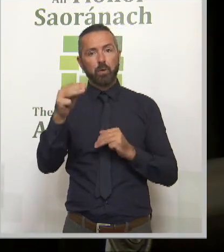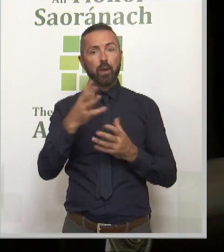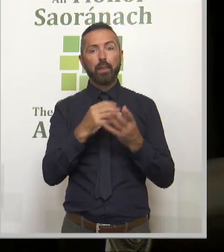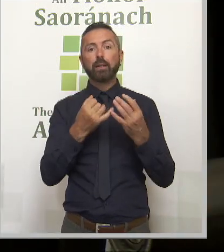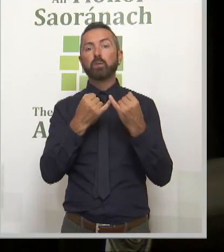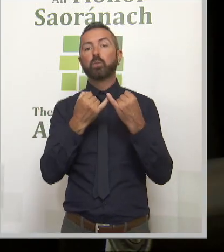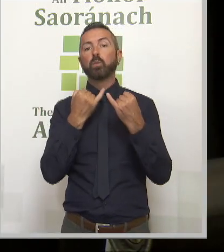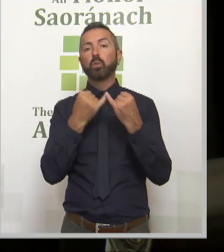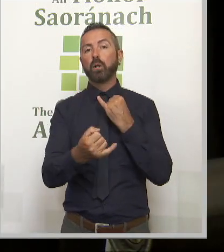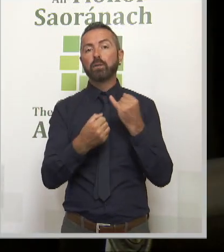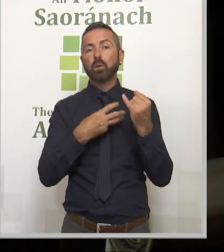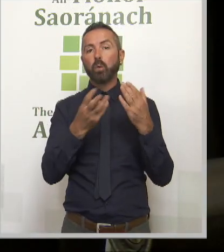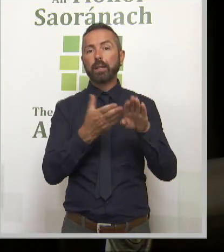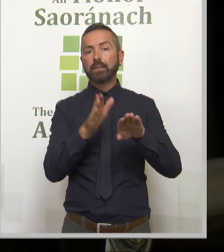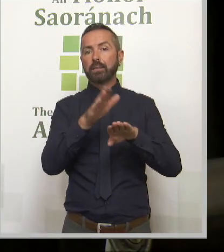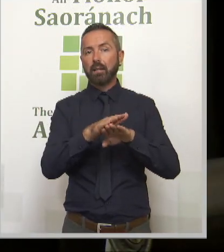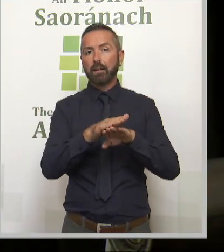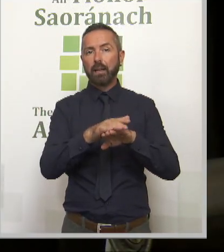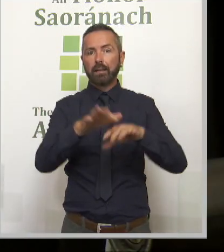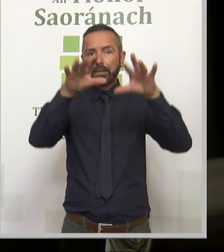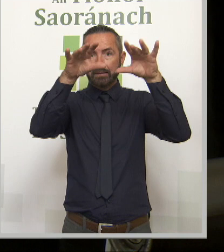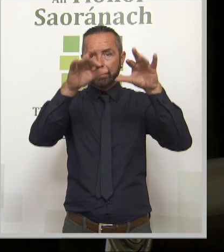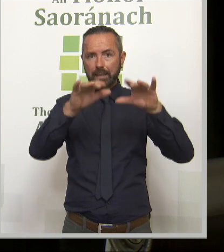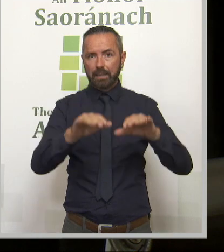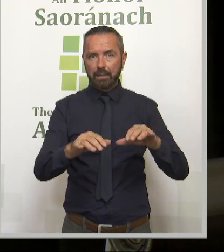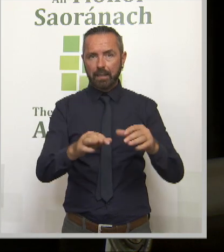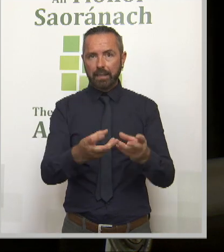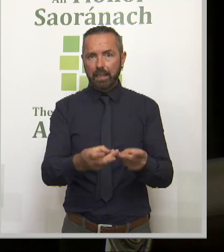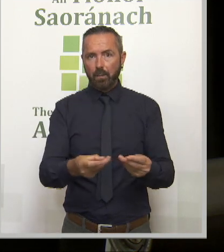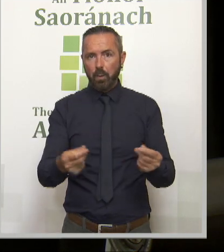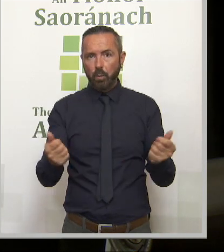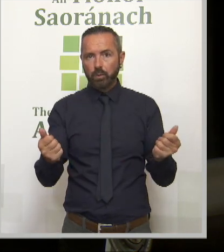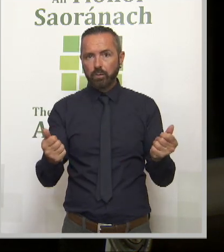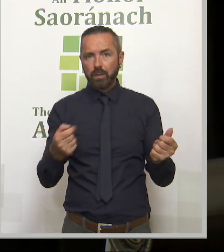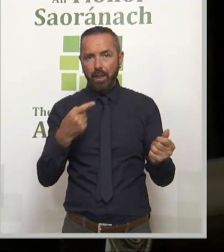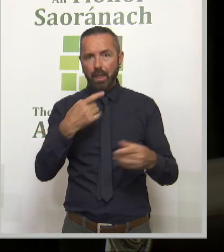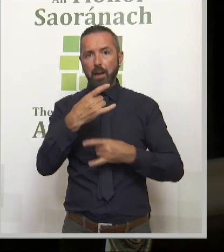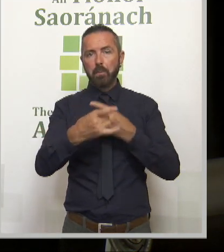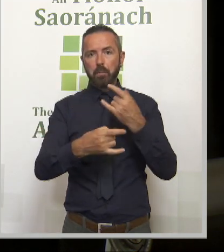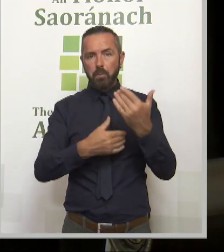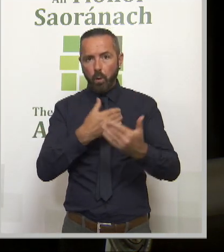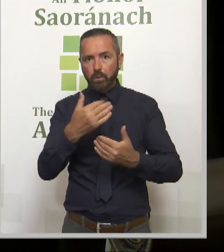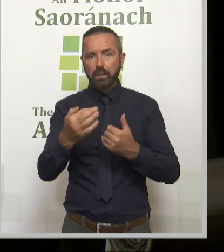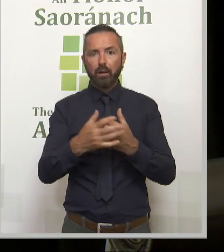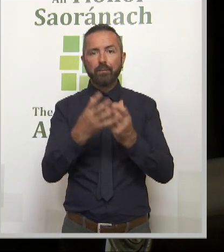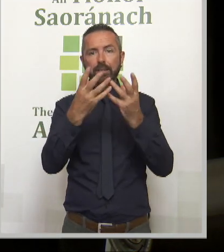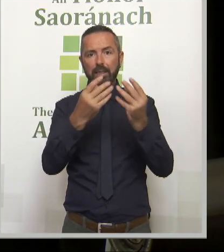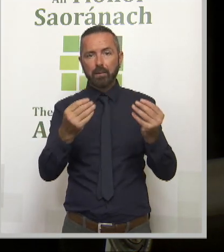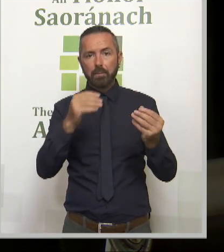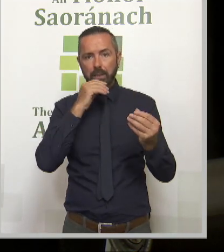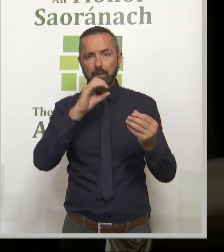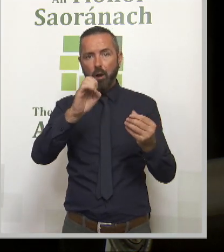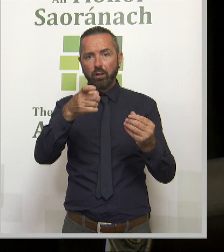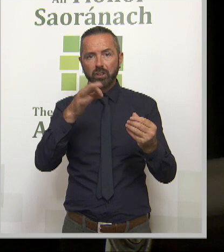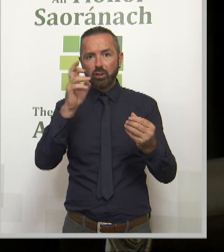microalgae die and sink to the bottom and they decompose. And that process of decomposition sucks oxygen out of the